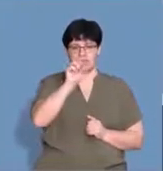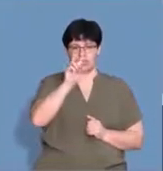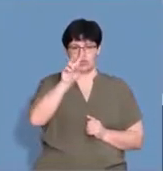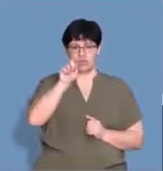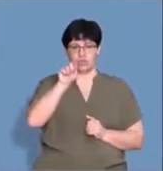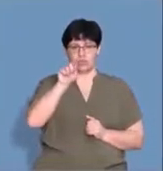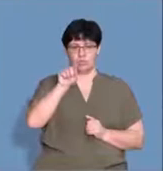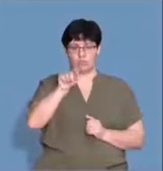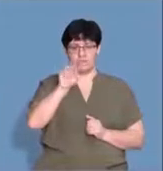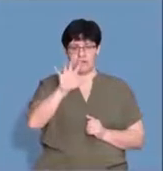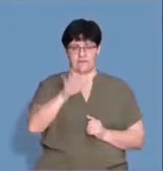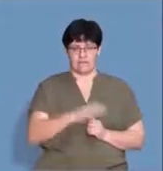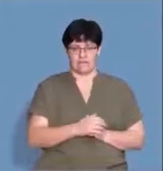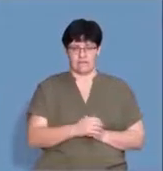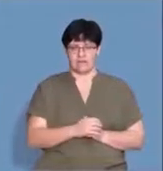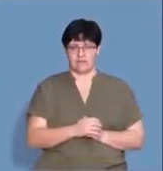62.5. So